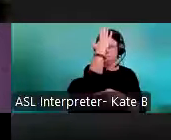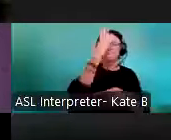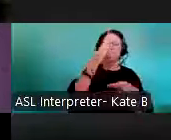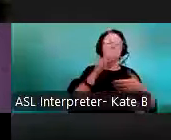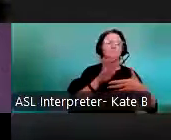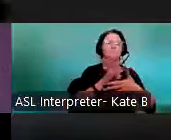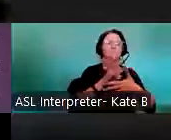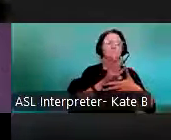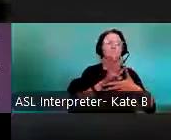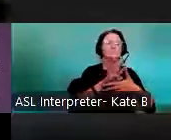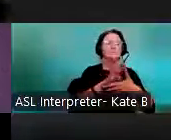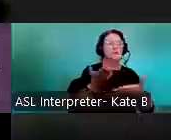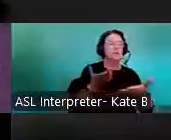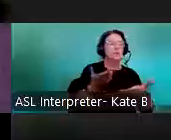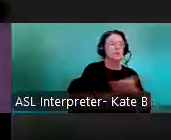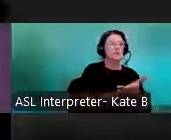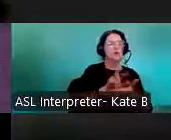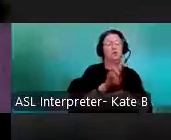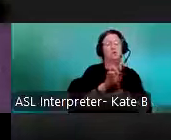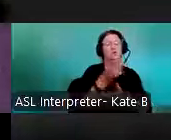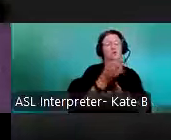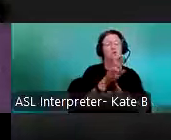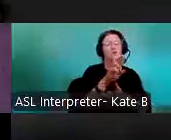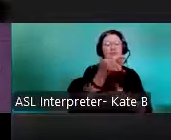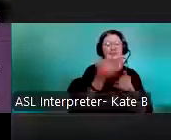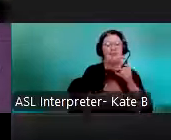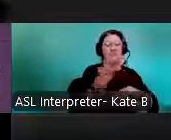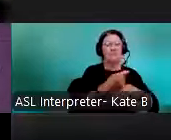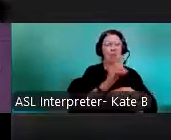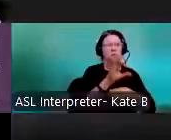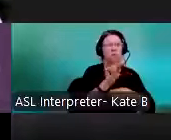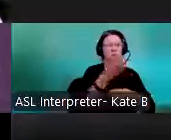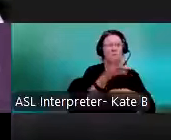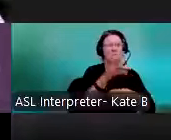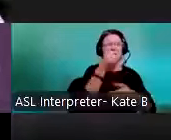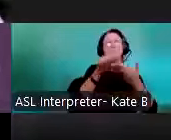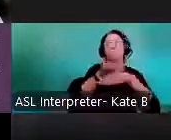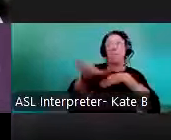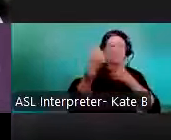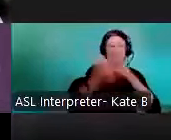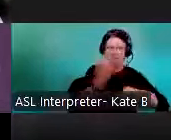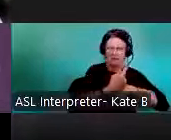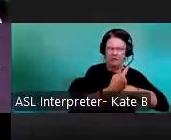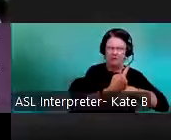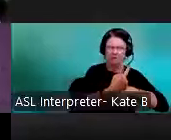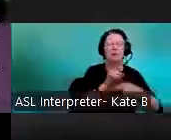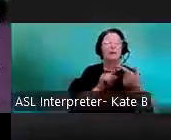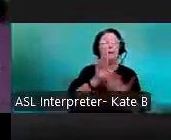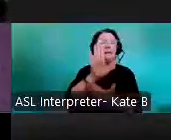can register by mail until Wednesday, October 16th. You can do it in